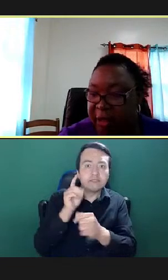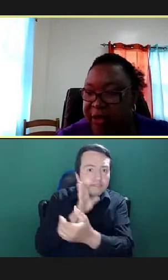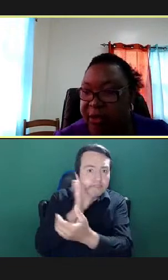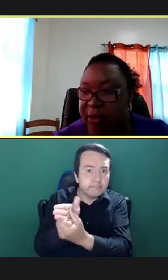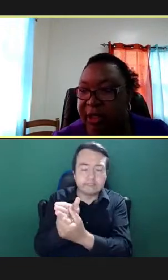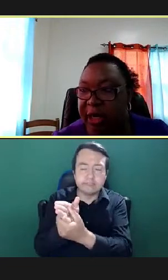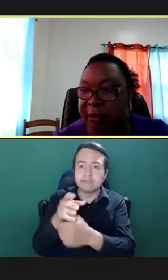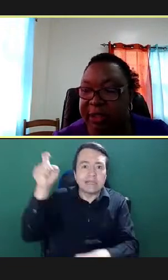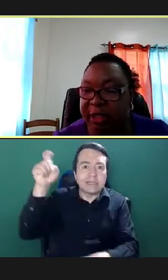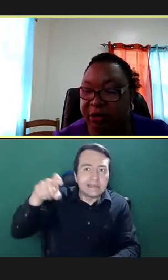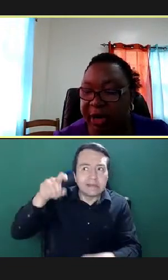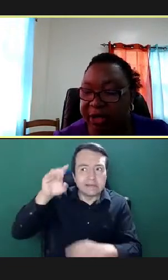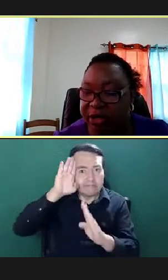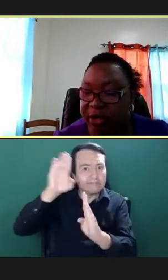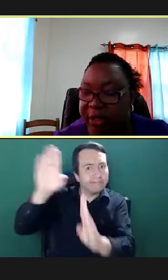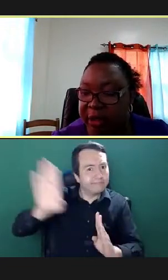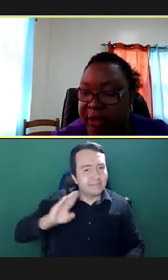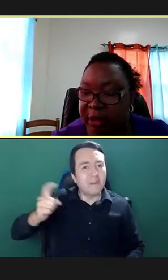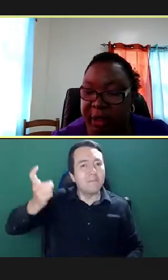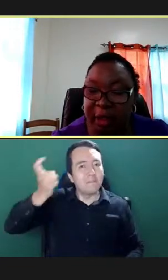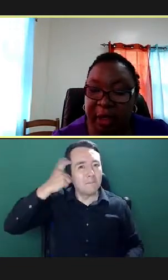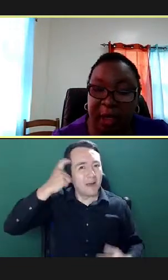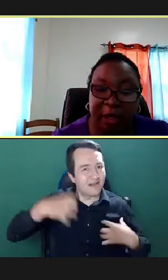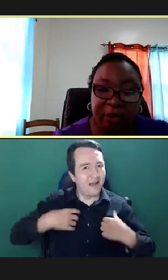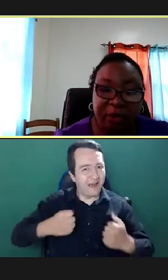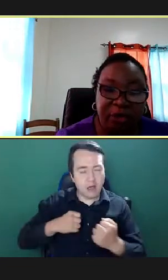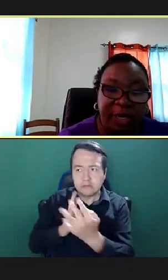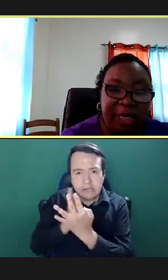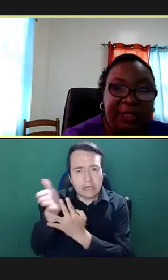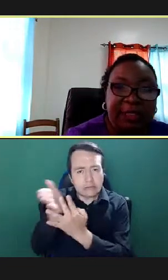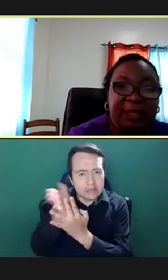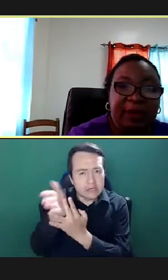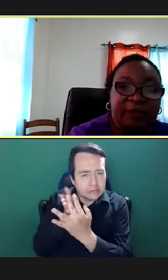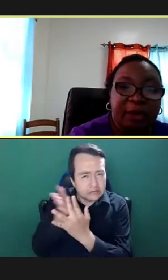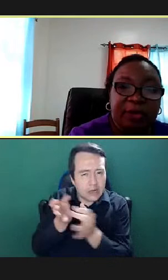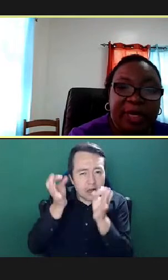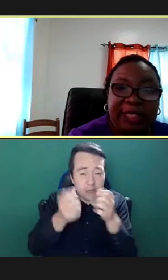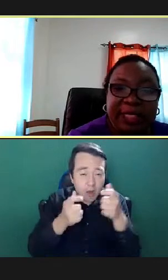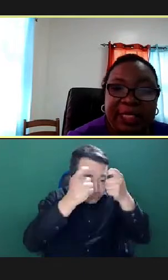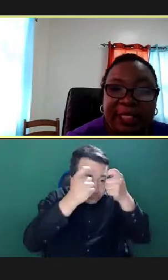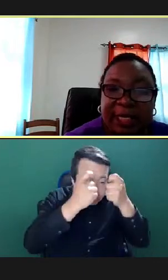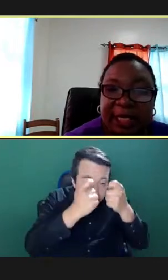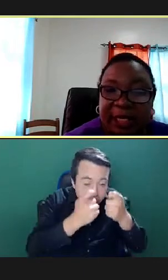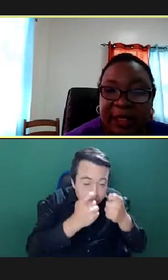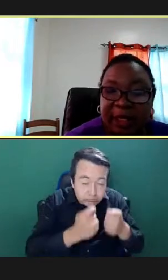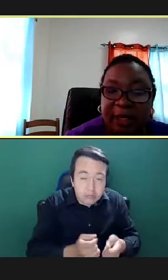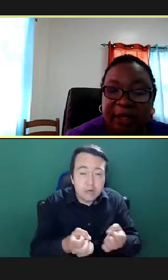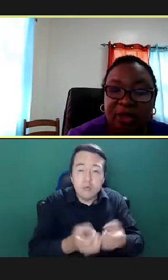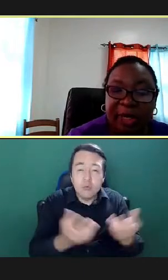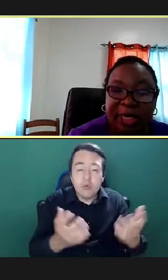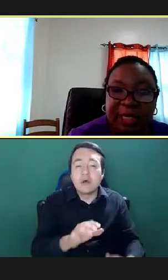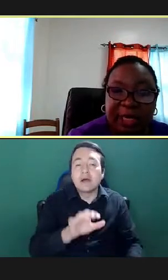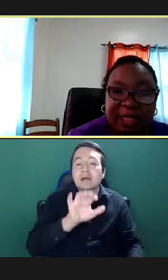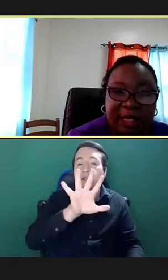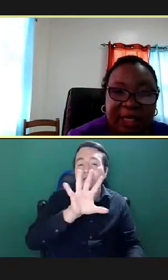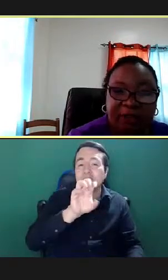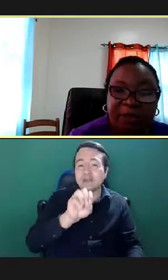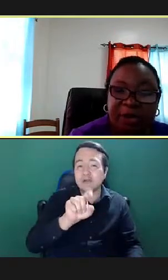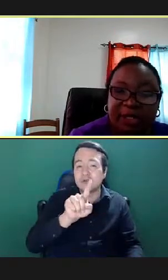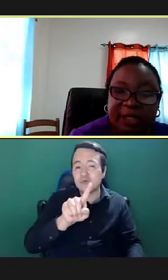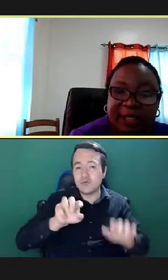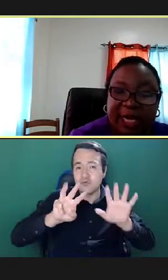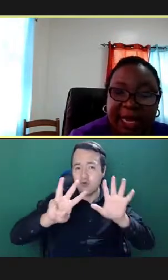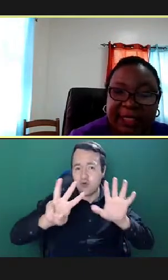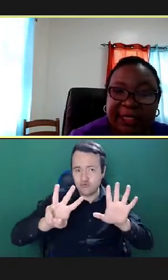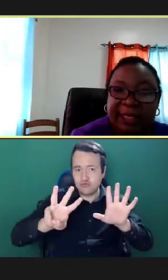5,083. So there was a gradual increase from 2016 to 2018